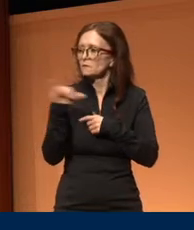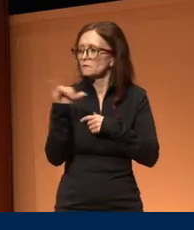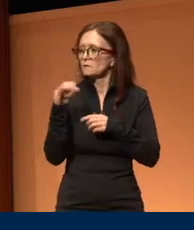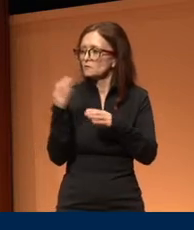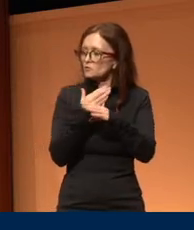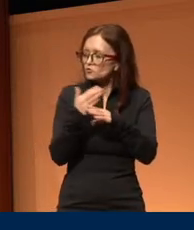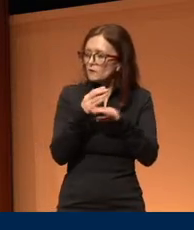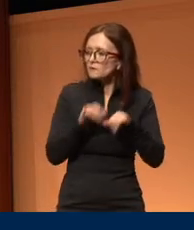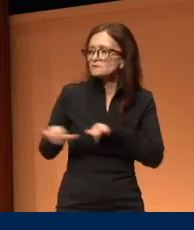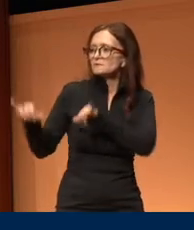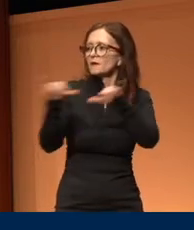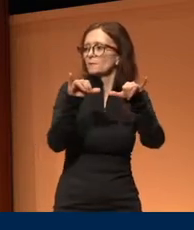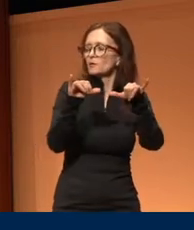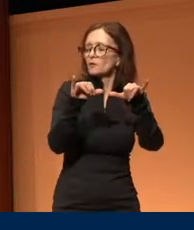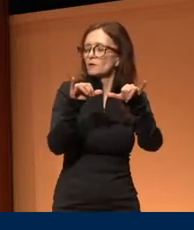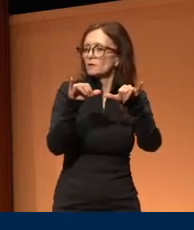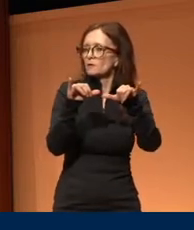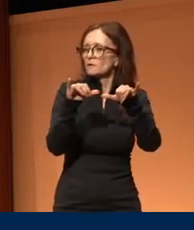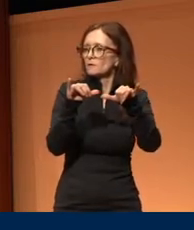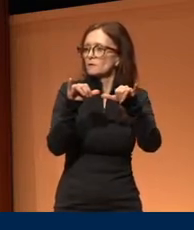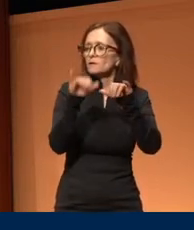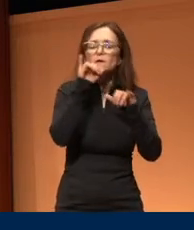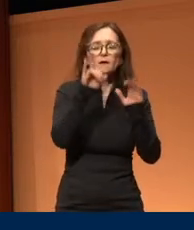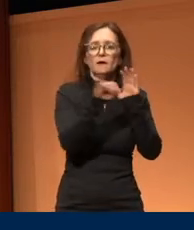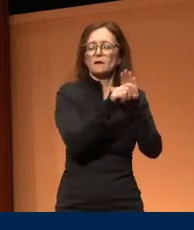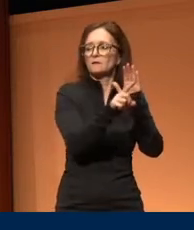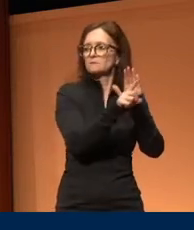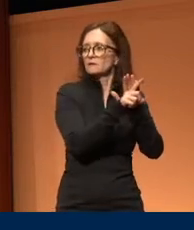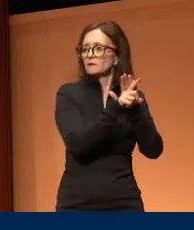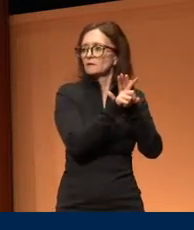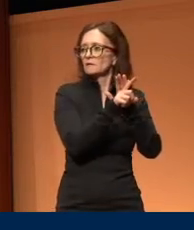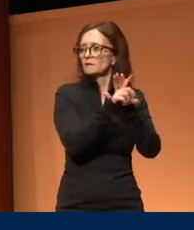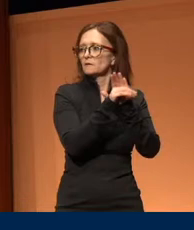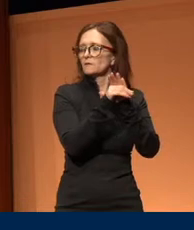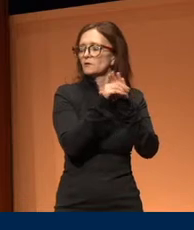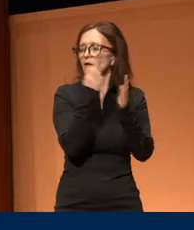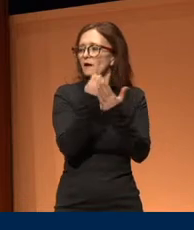share similar identity or economic level.